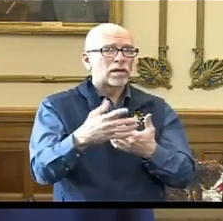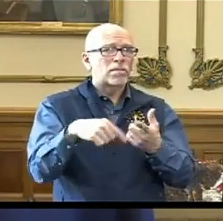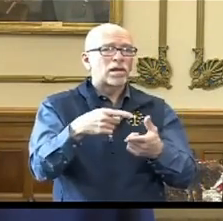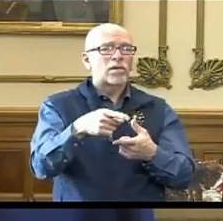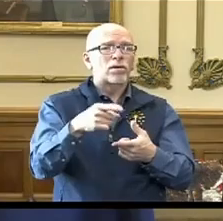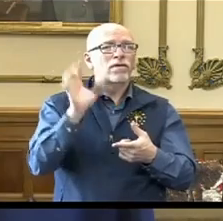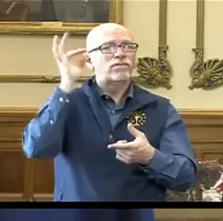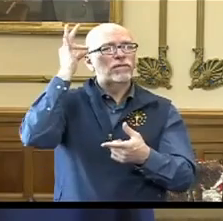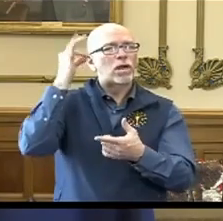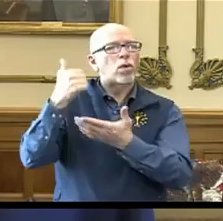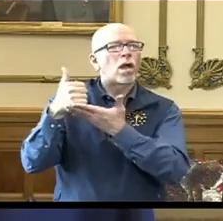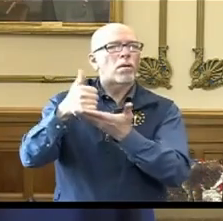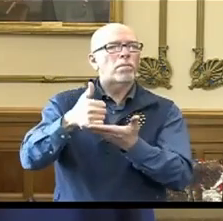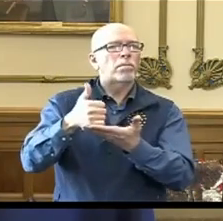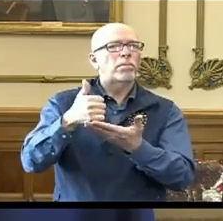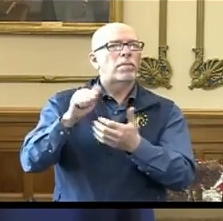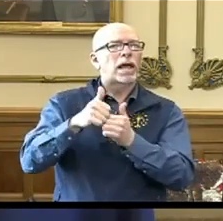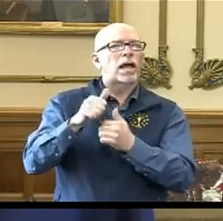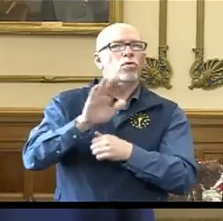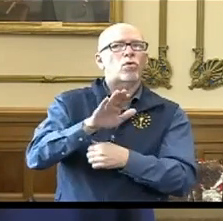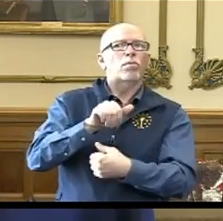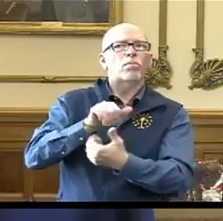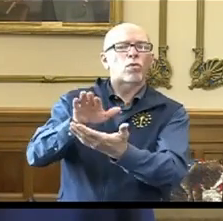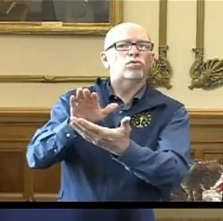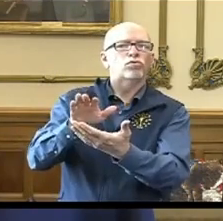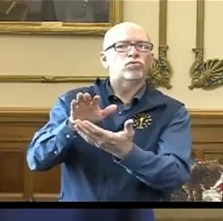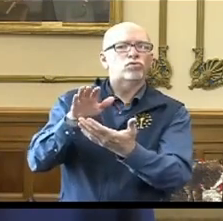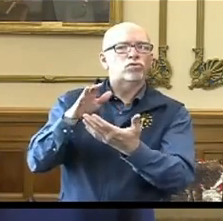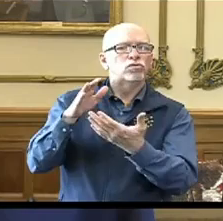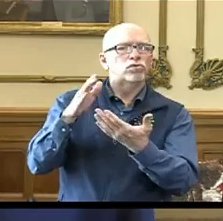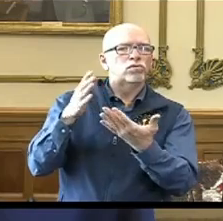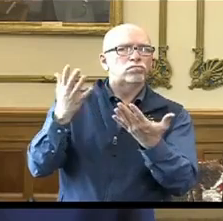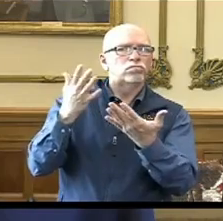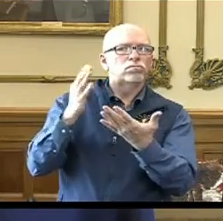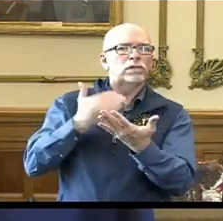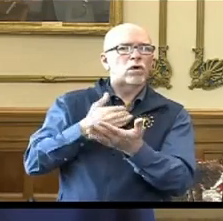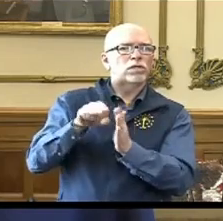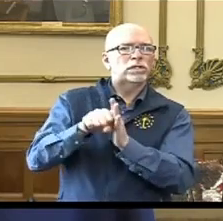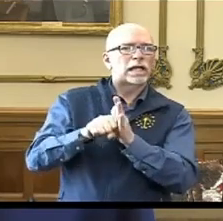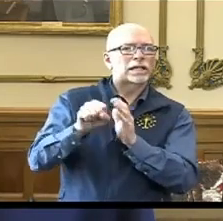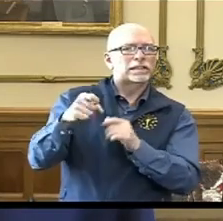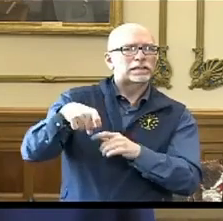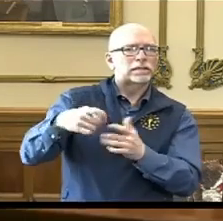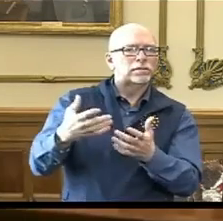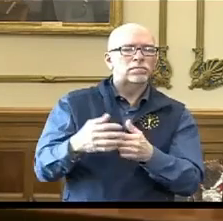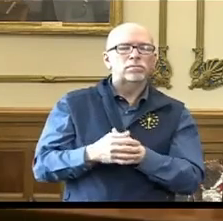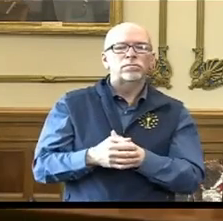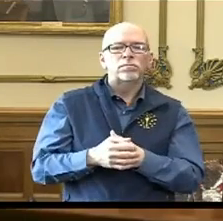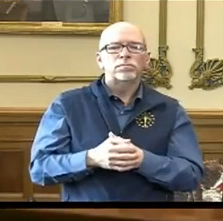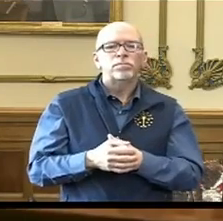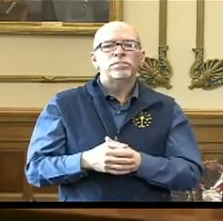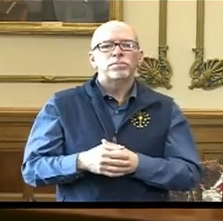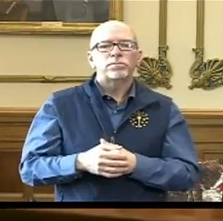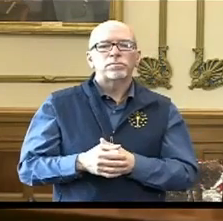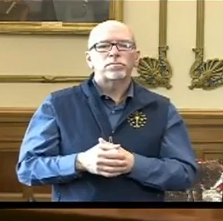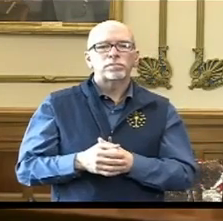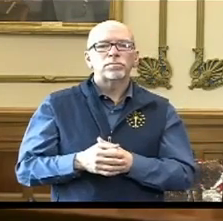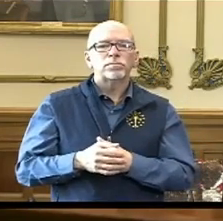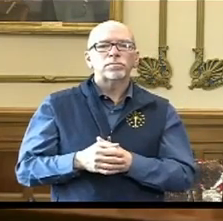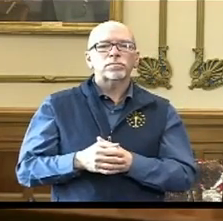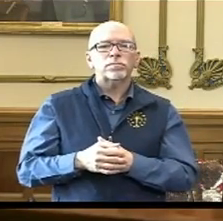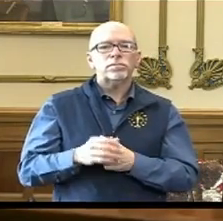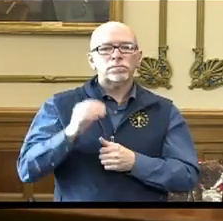the federal help and how you're approaching our state needs? So that